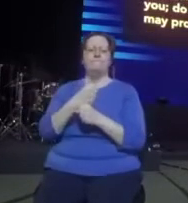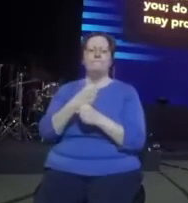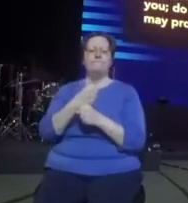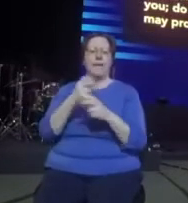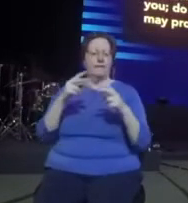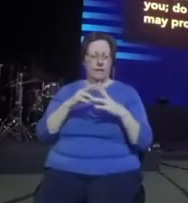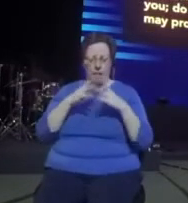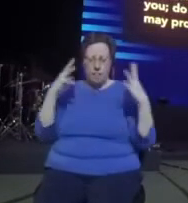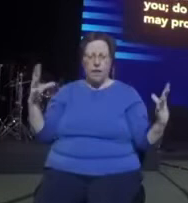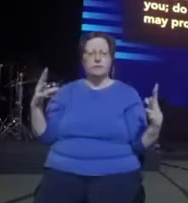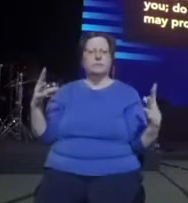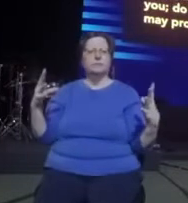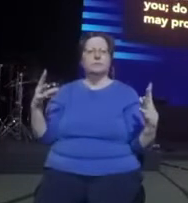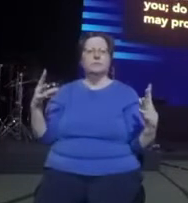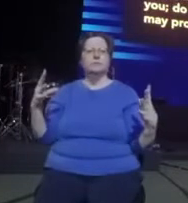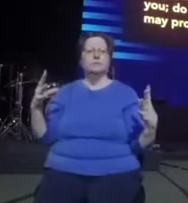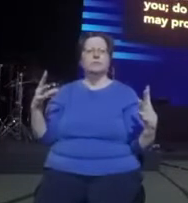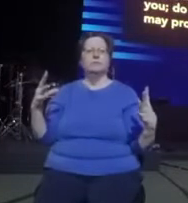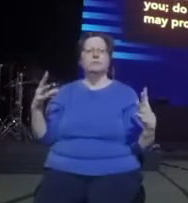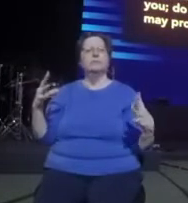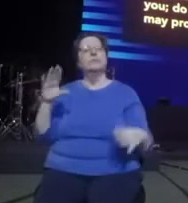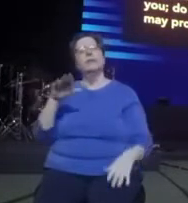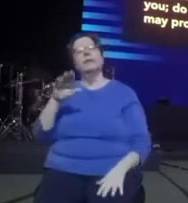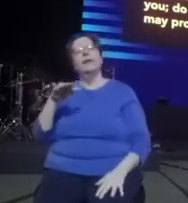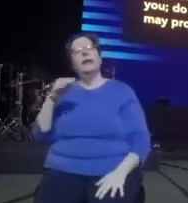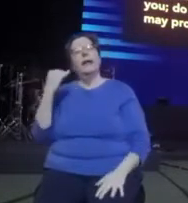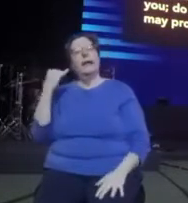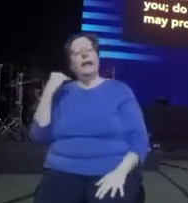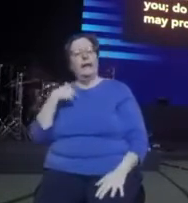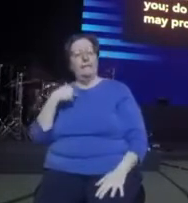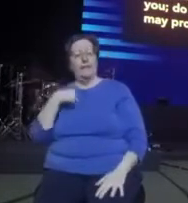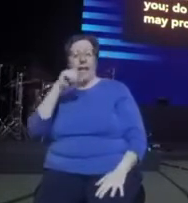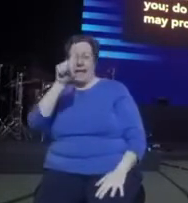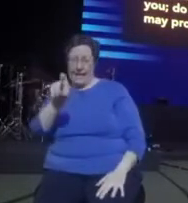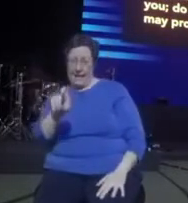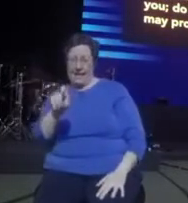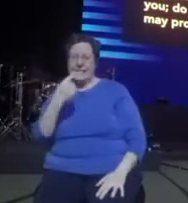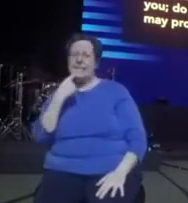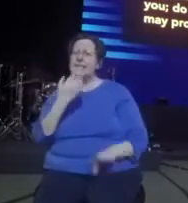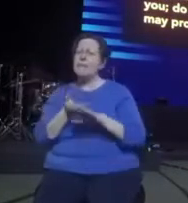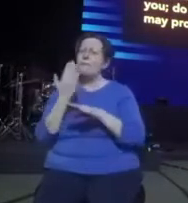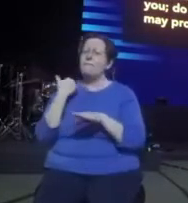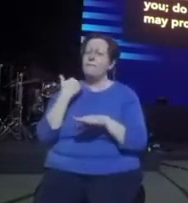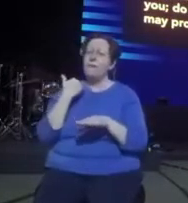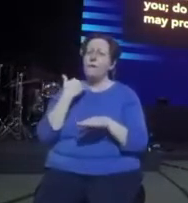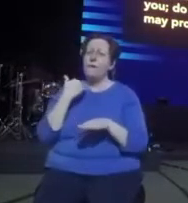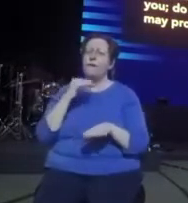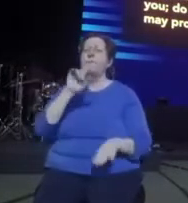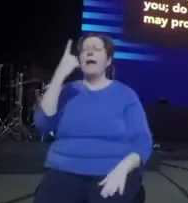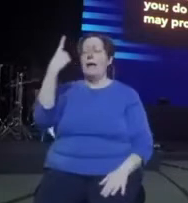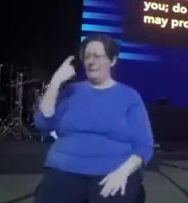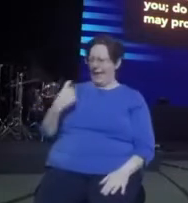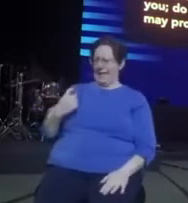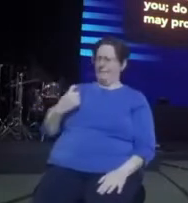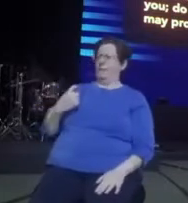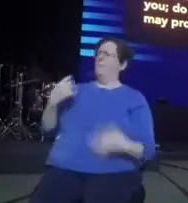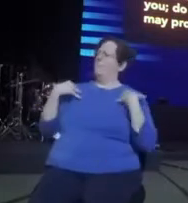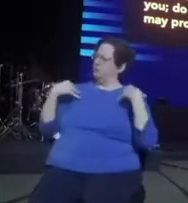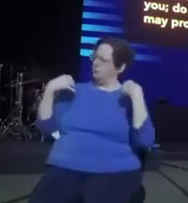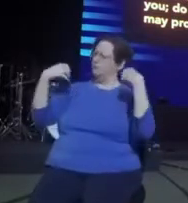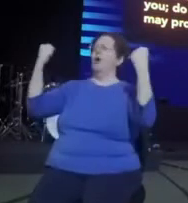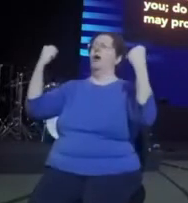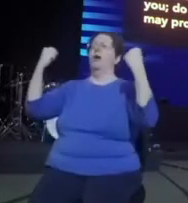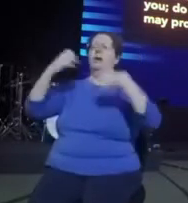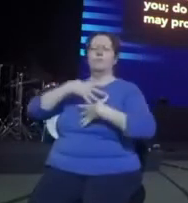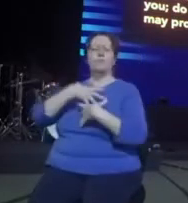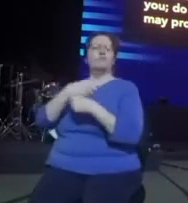and very courageous. See, if I'm asked, and that's what he said before, if I'm asked to be strong